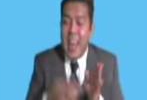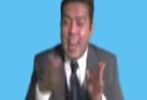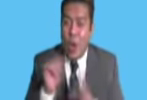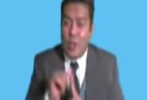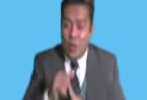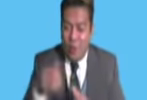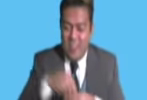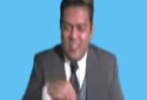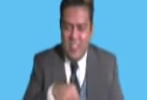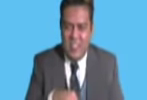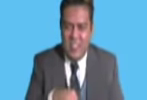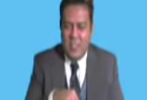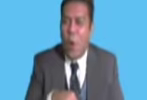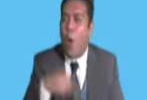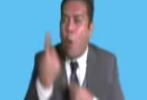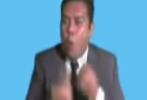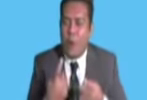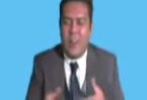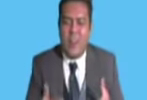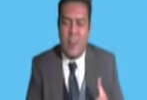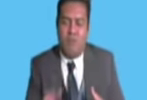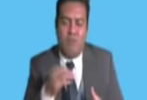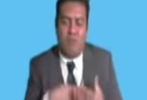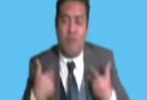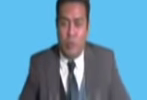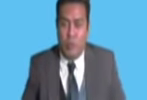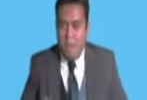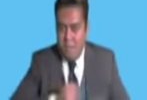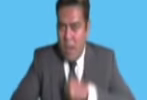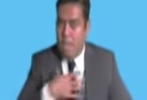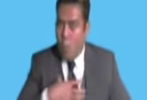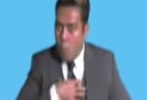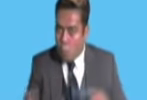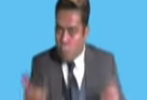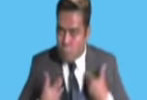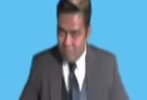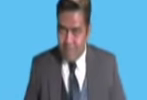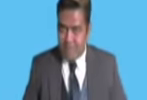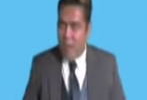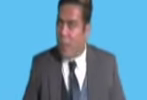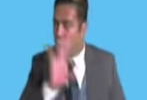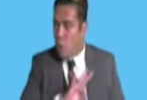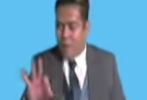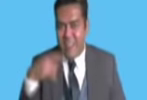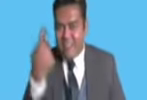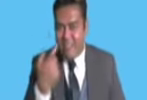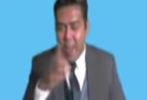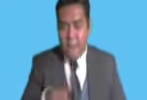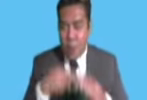one, are all only lining the pockets of the rich. They do not care about the poor.